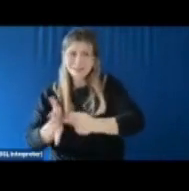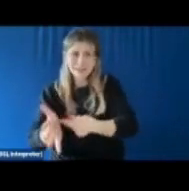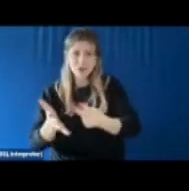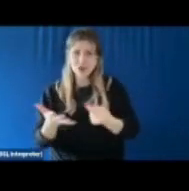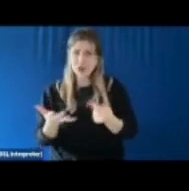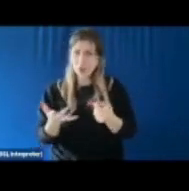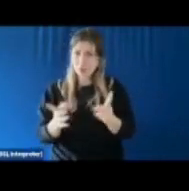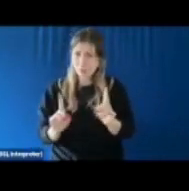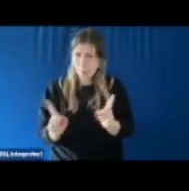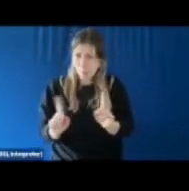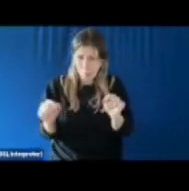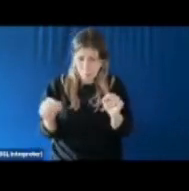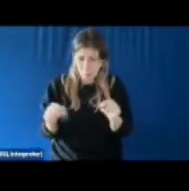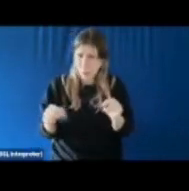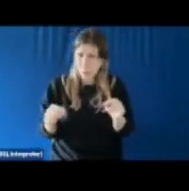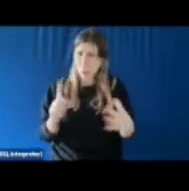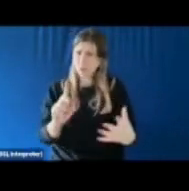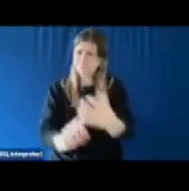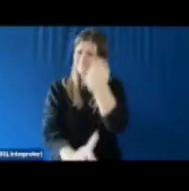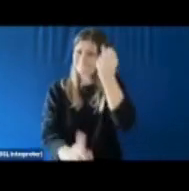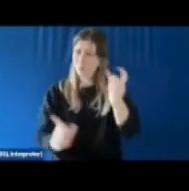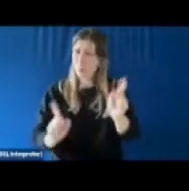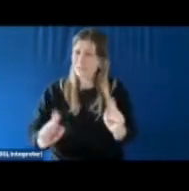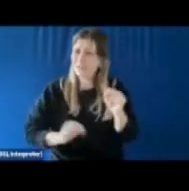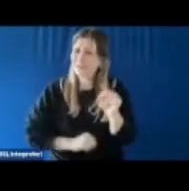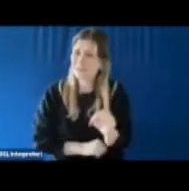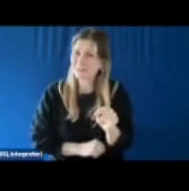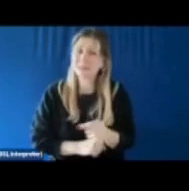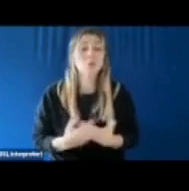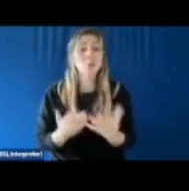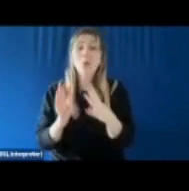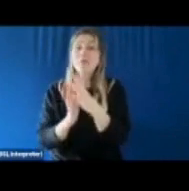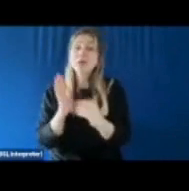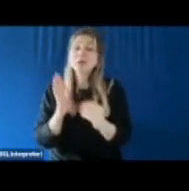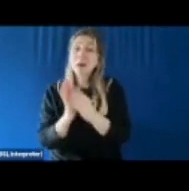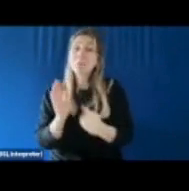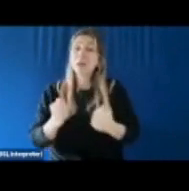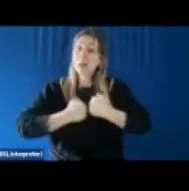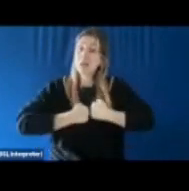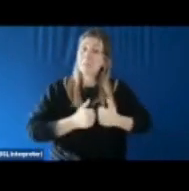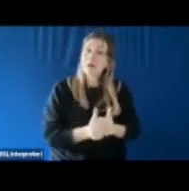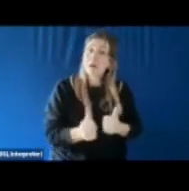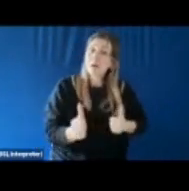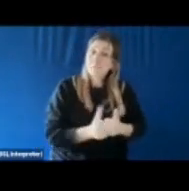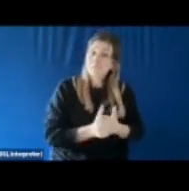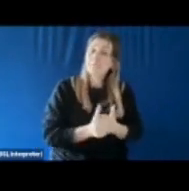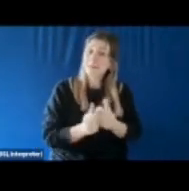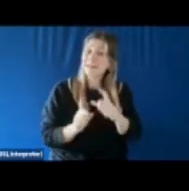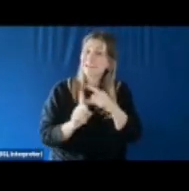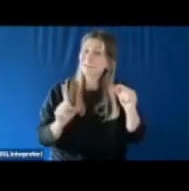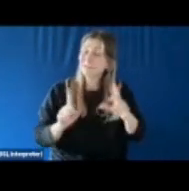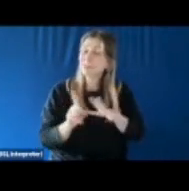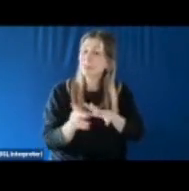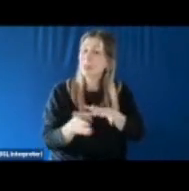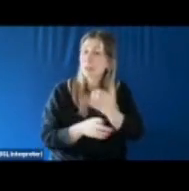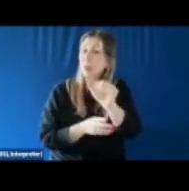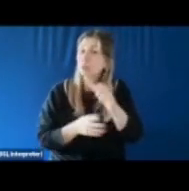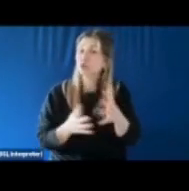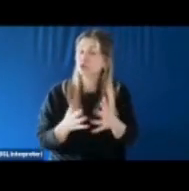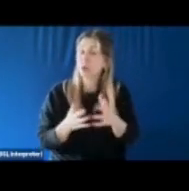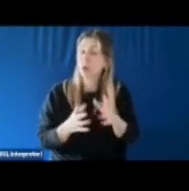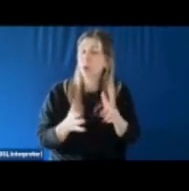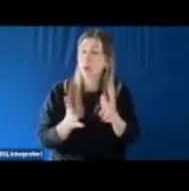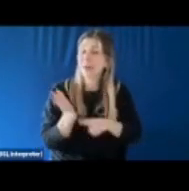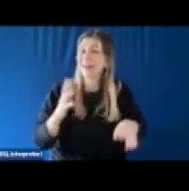have when we reach people. For example, with the Digital Culture Network that I'm part of, it's to increase and develop the digital skills